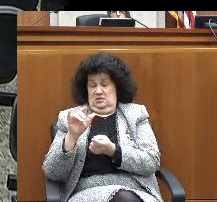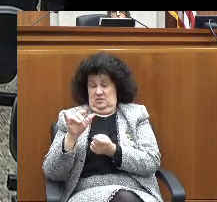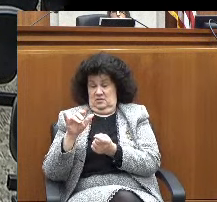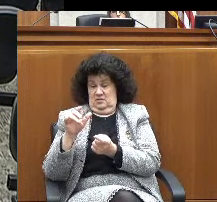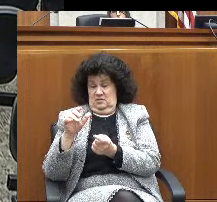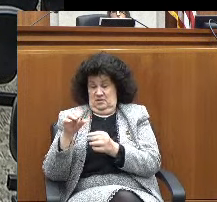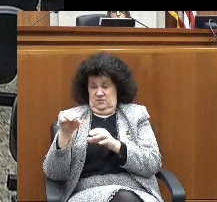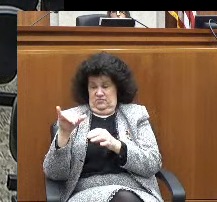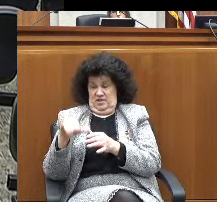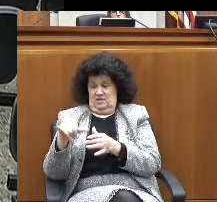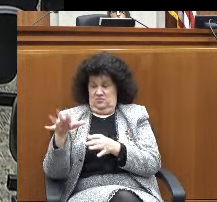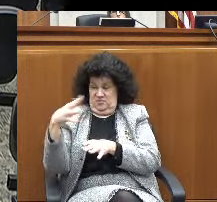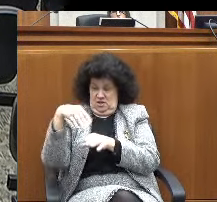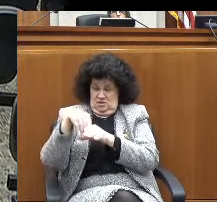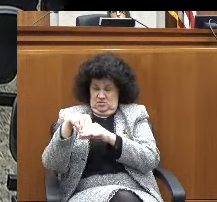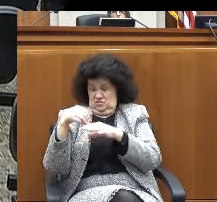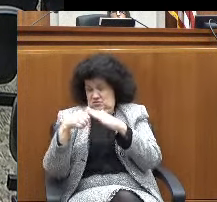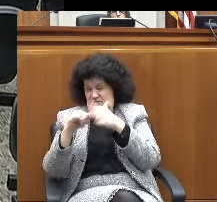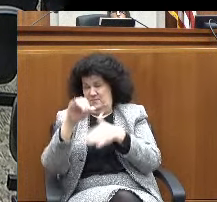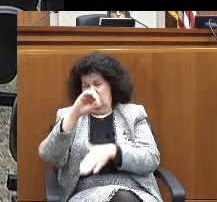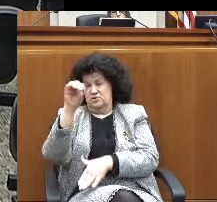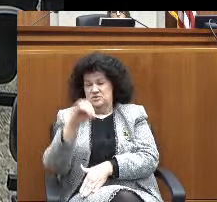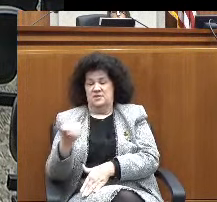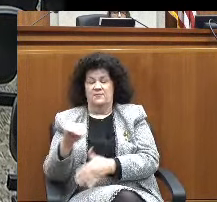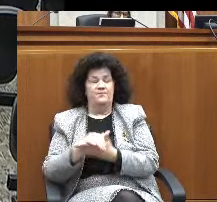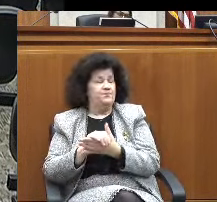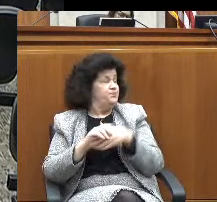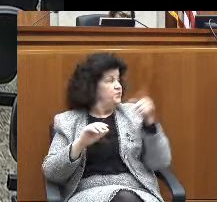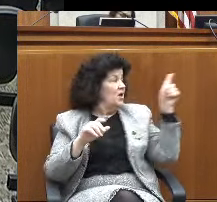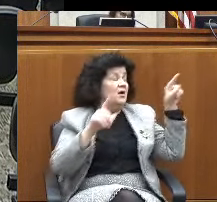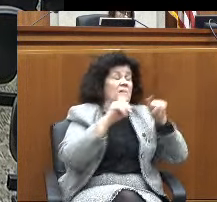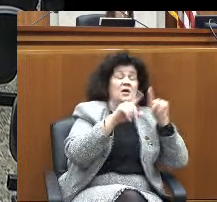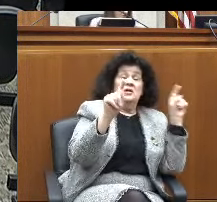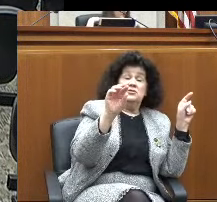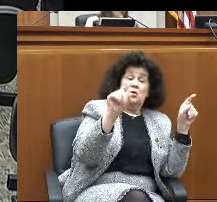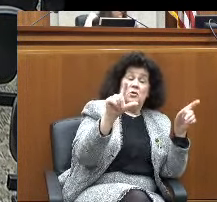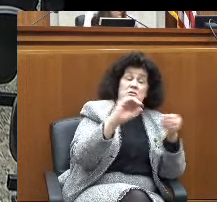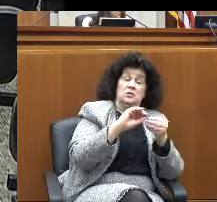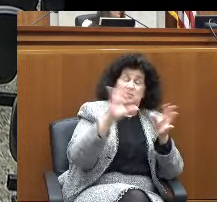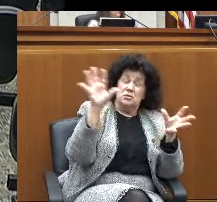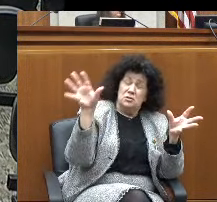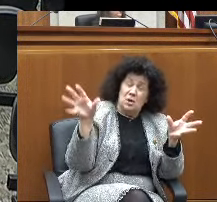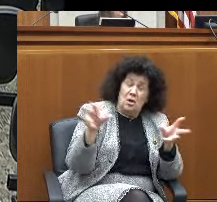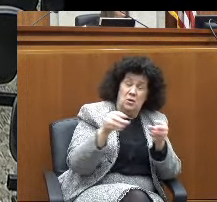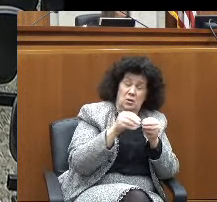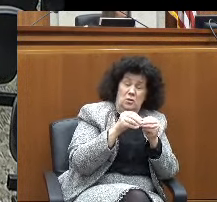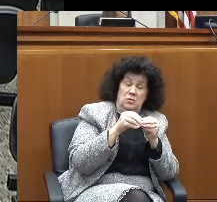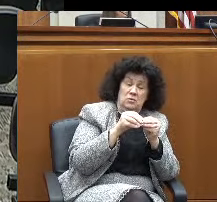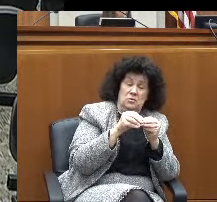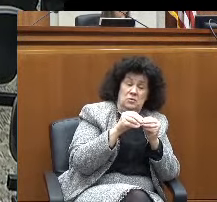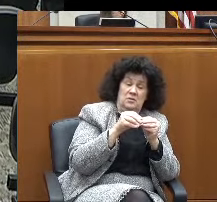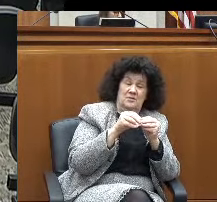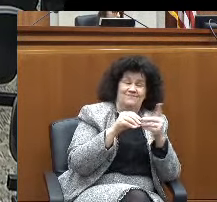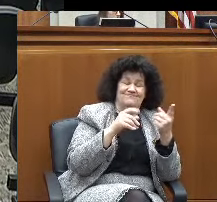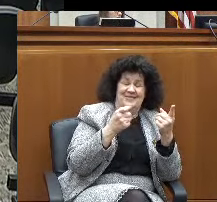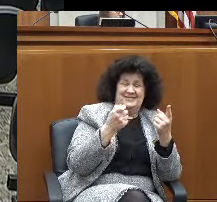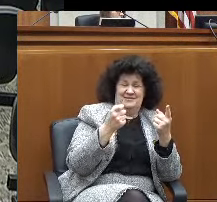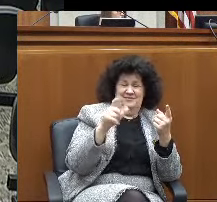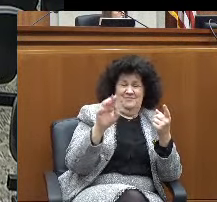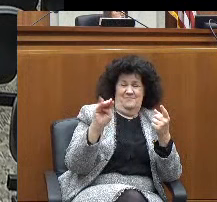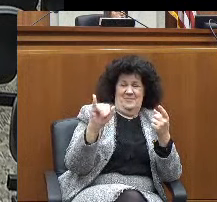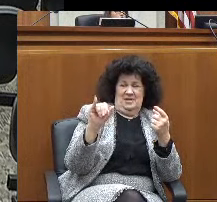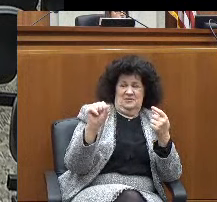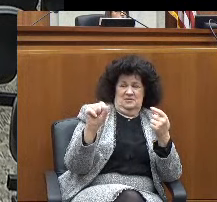this percent who exited the classroom. But the total number includes all the, it's a little bit